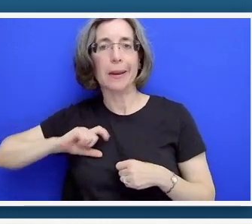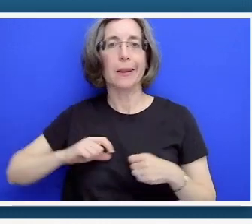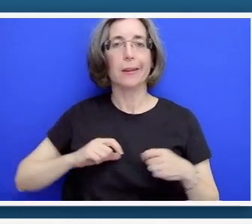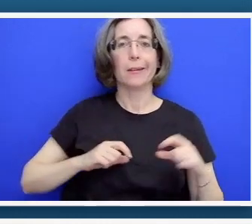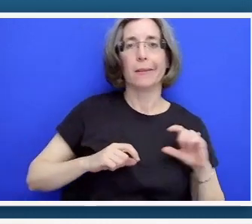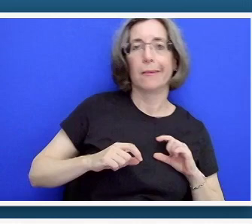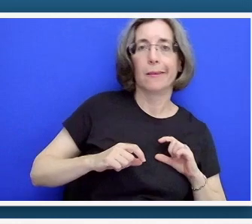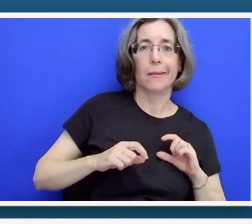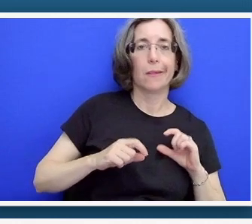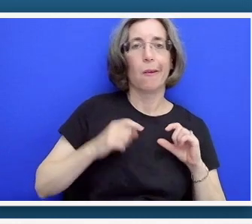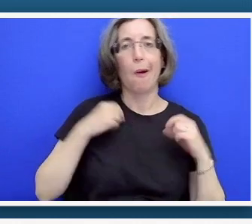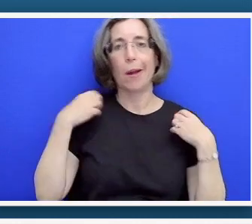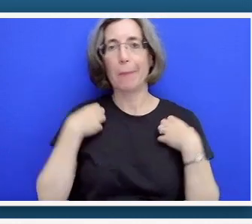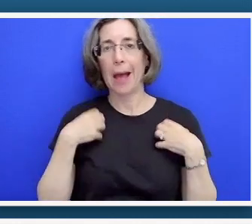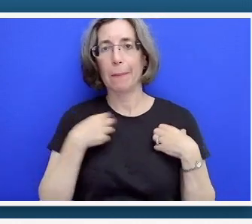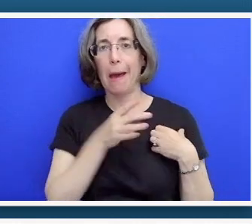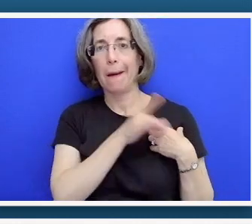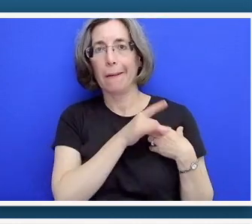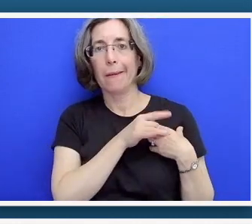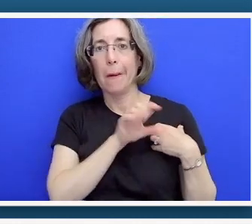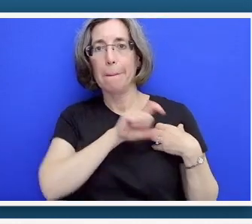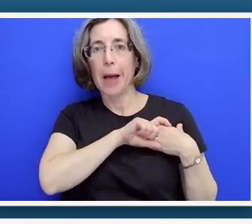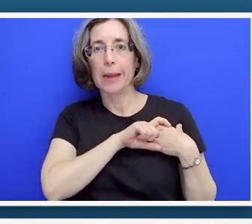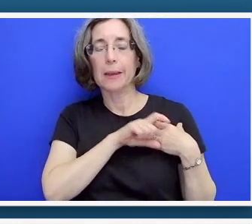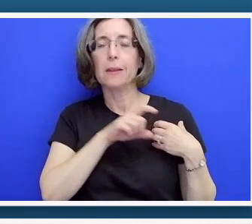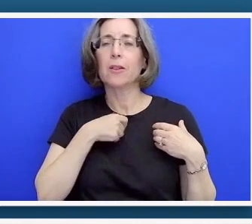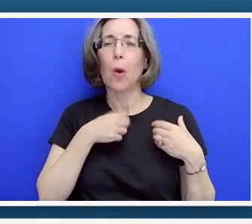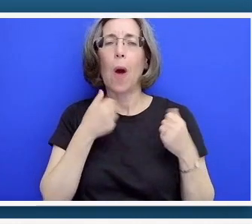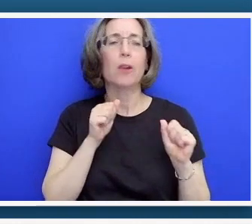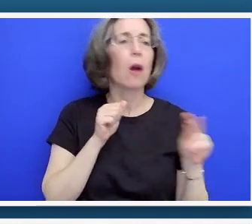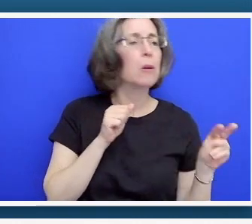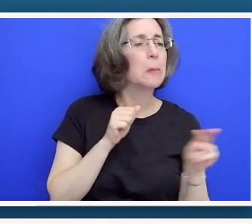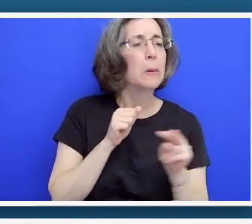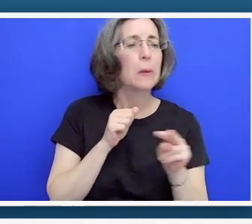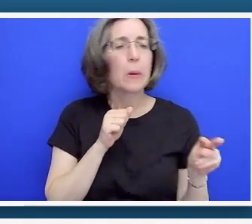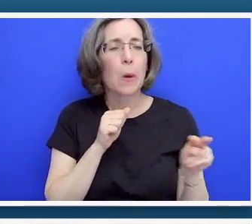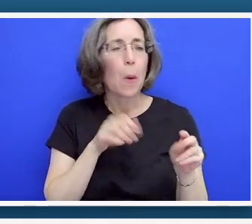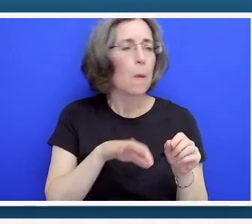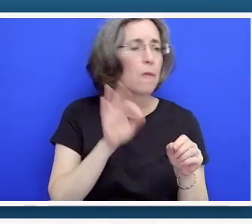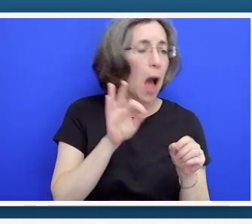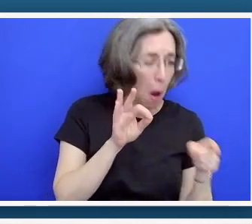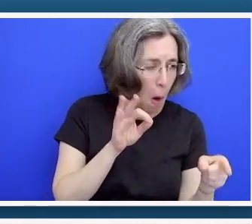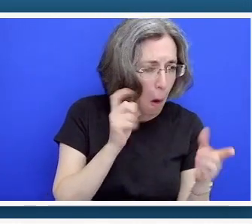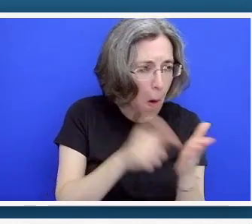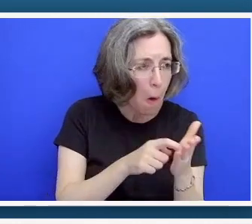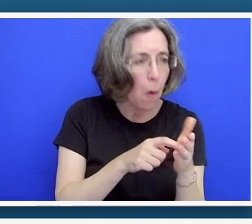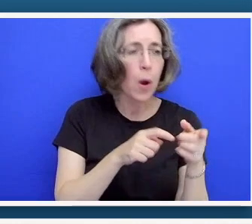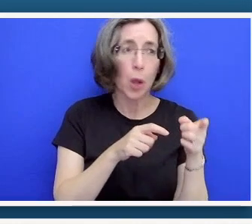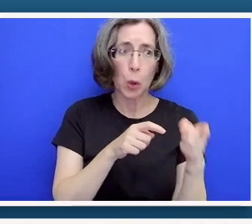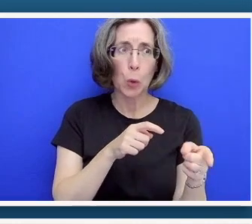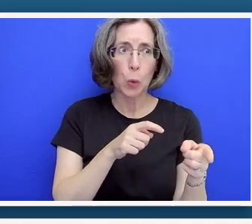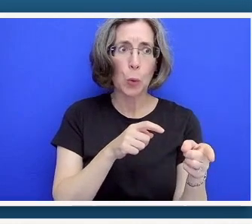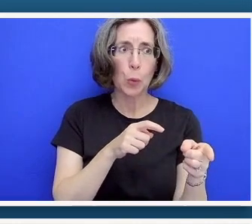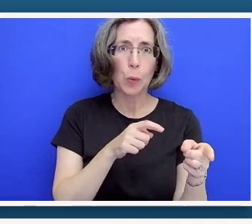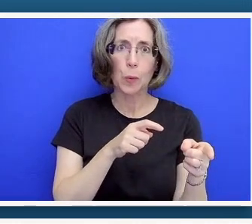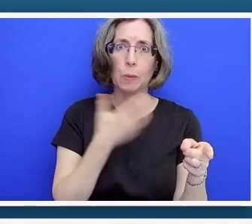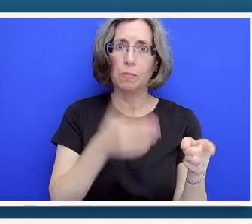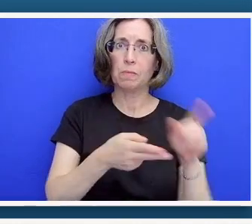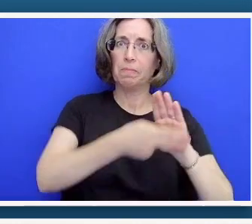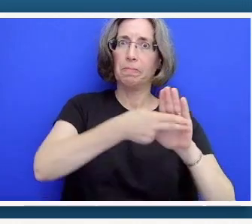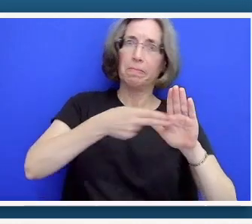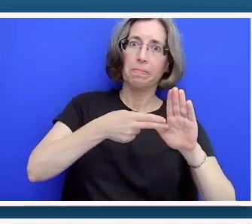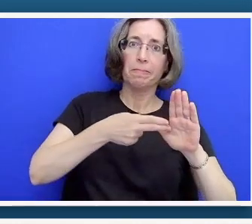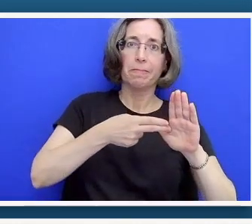to find something like that, where they have chosen to put these stickers and